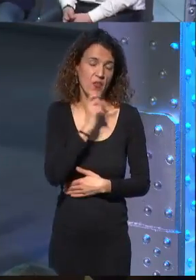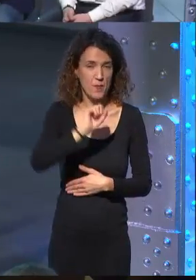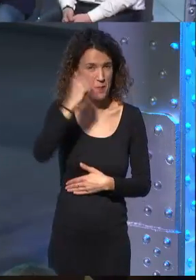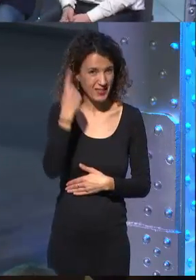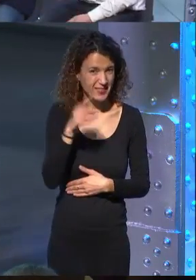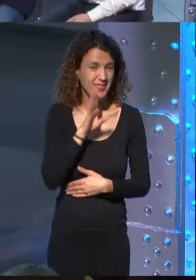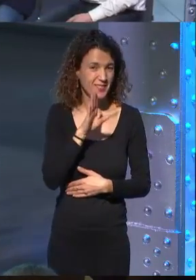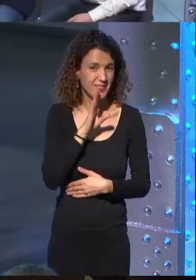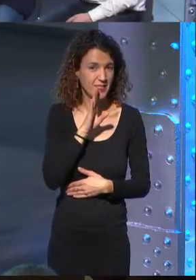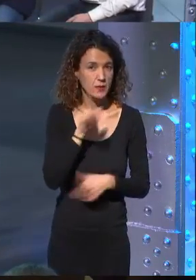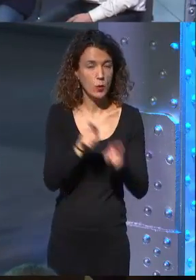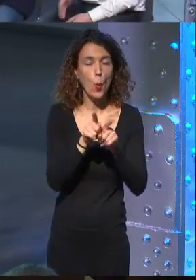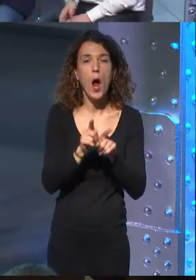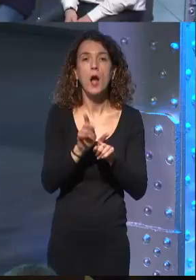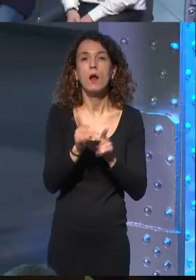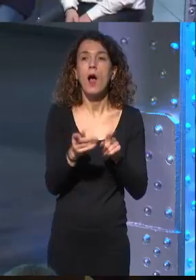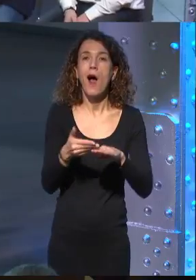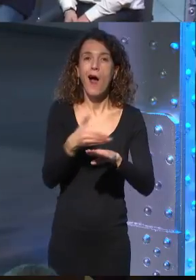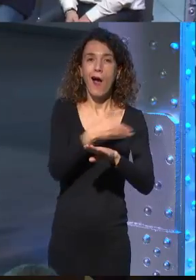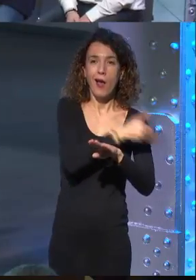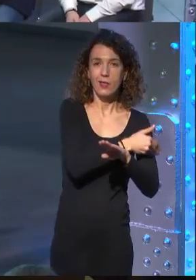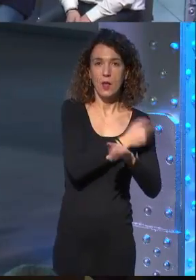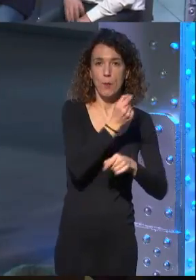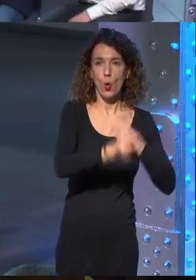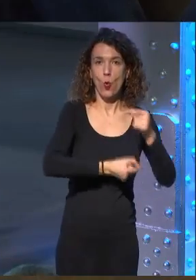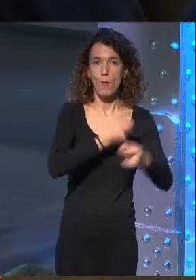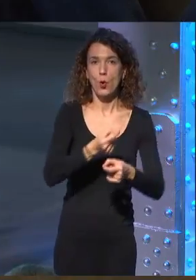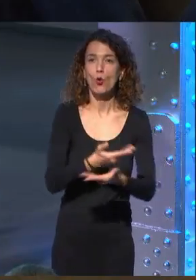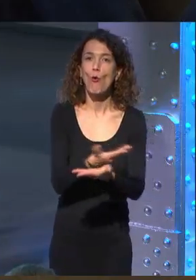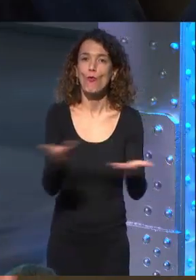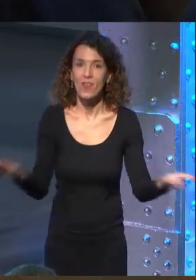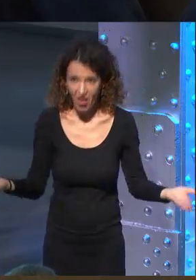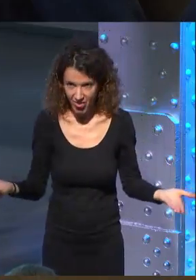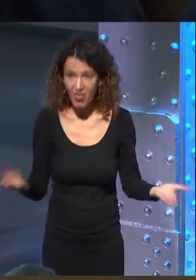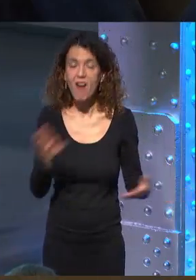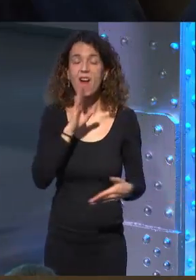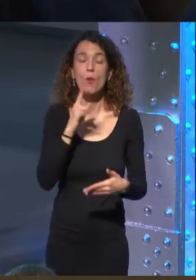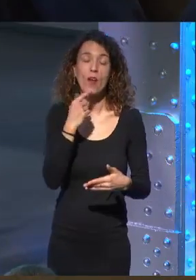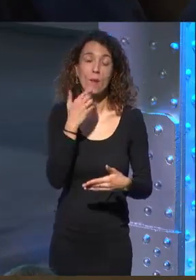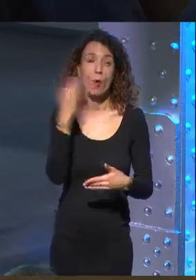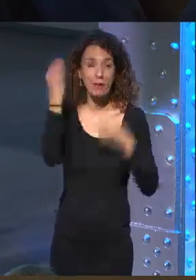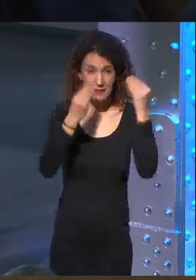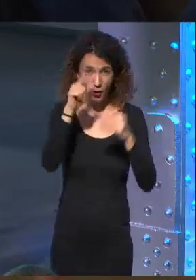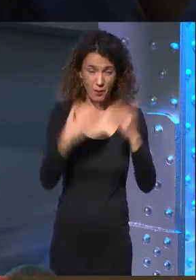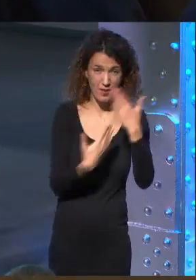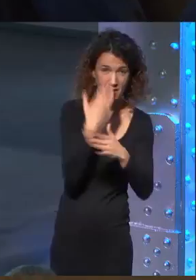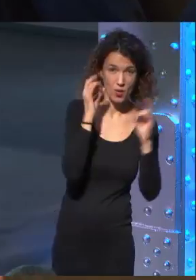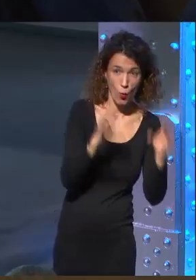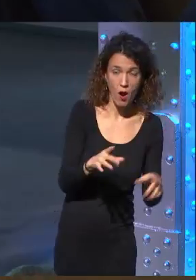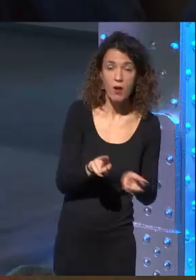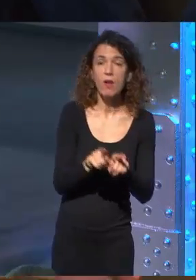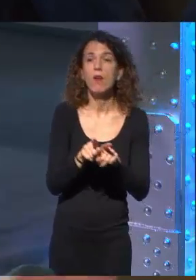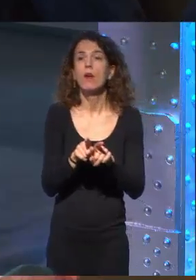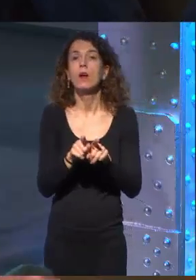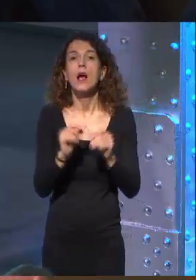word, trust. That's the most difficult part. The fact of making all the previous steps, it's great, but now we have to